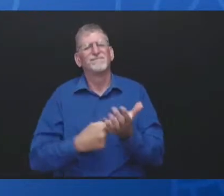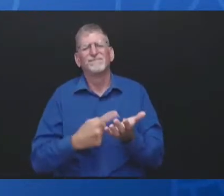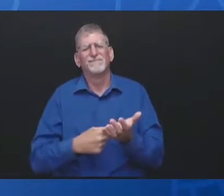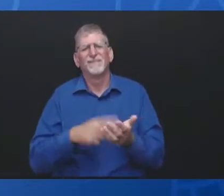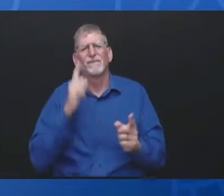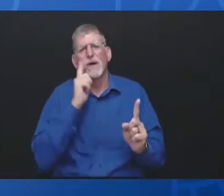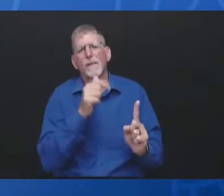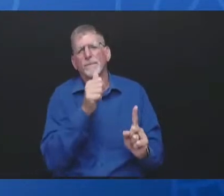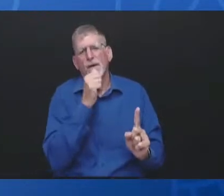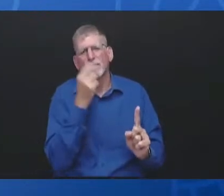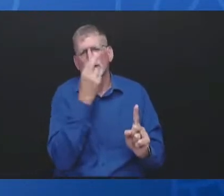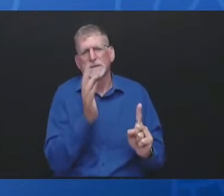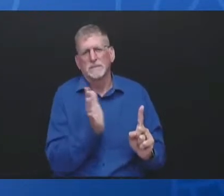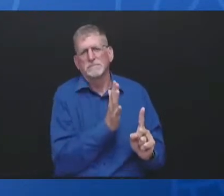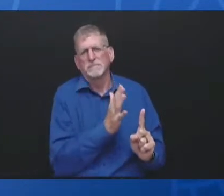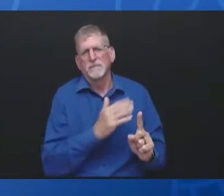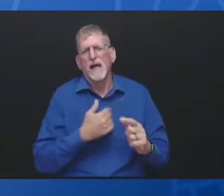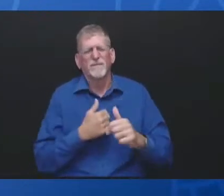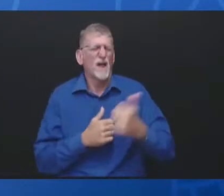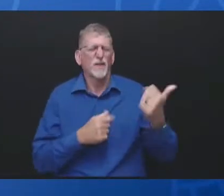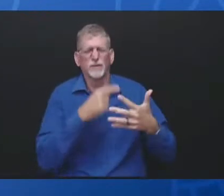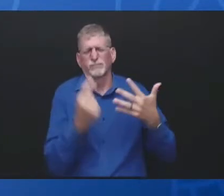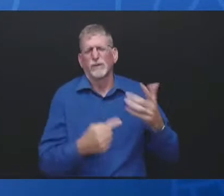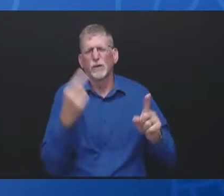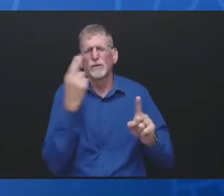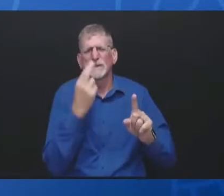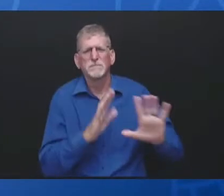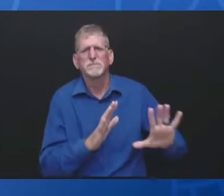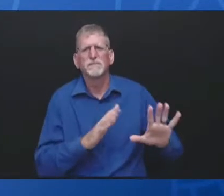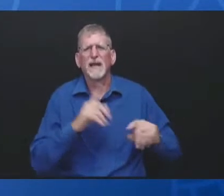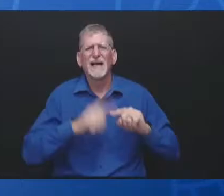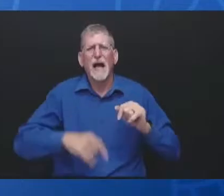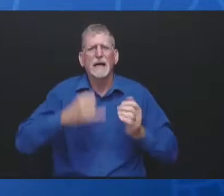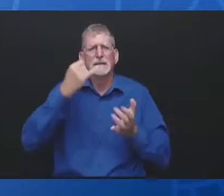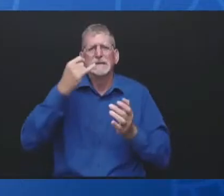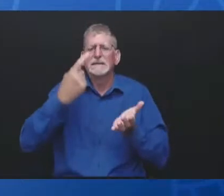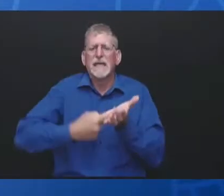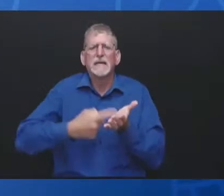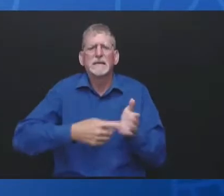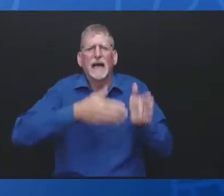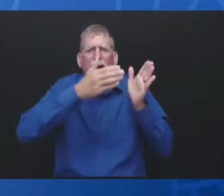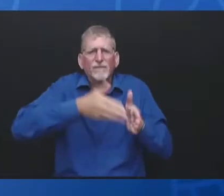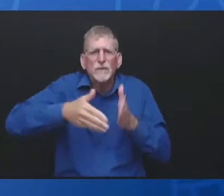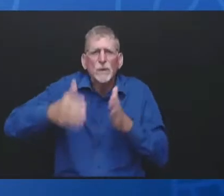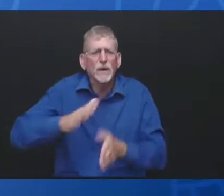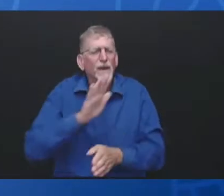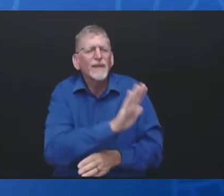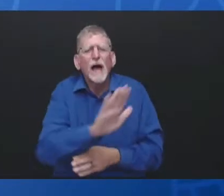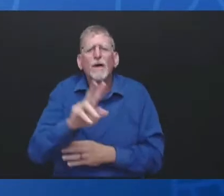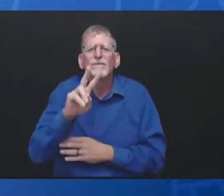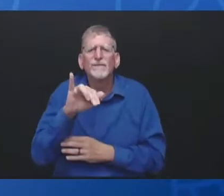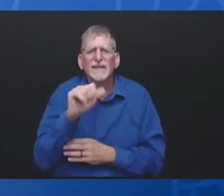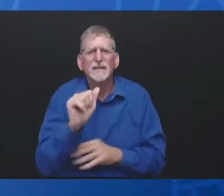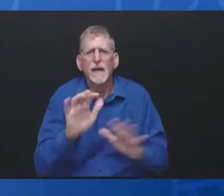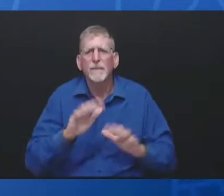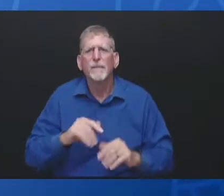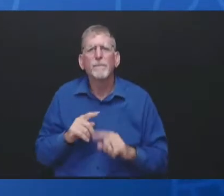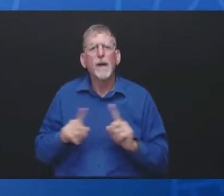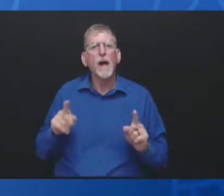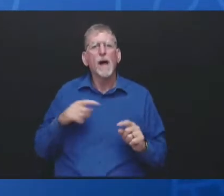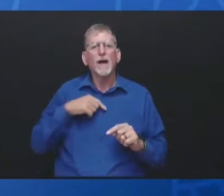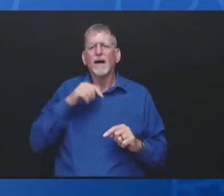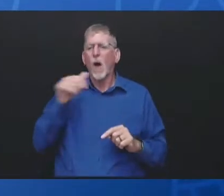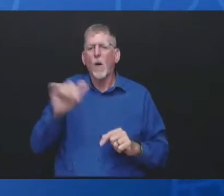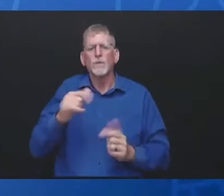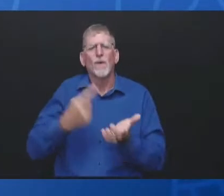reasons, discussing individual visa processes with an individual, but we also don't talk about the methods. We're not going to lay out